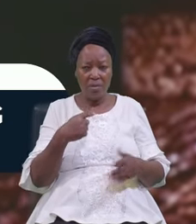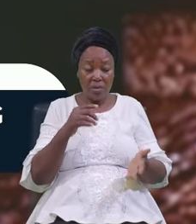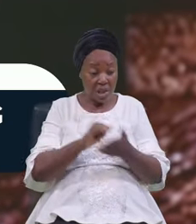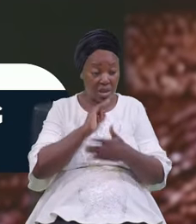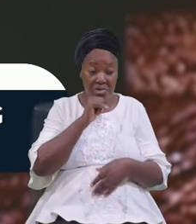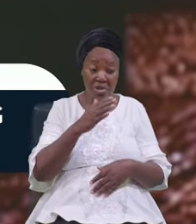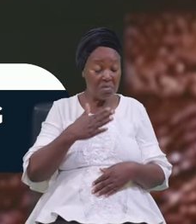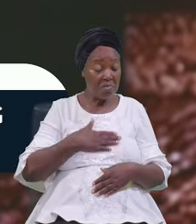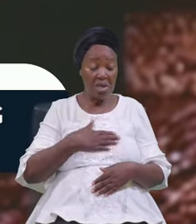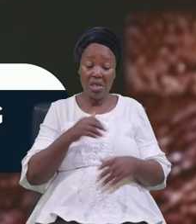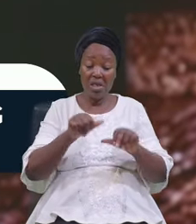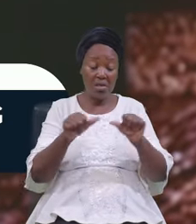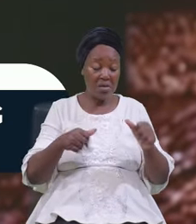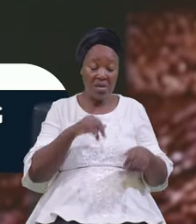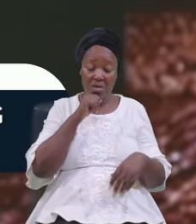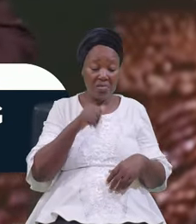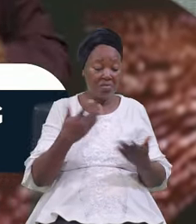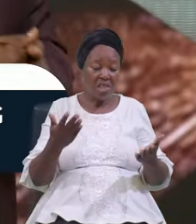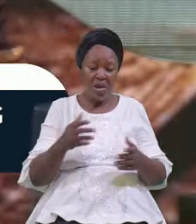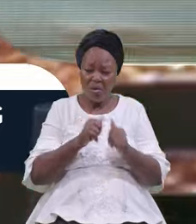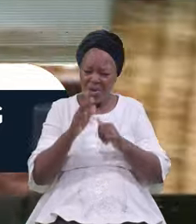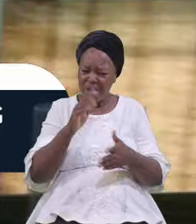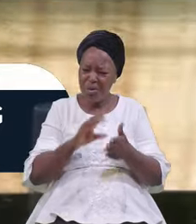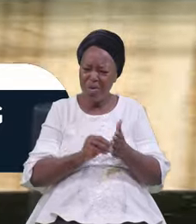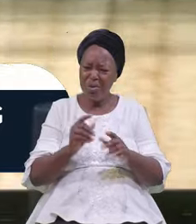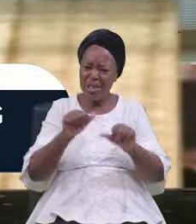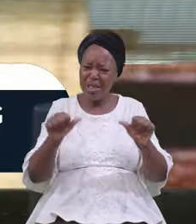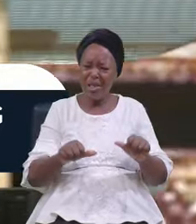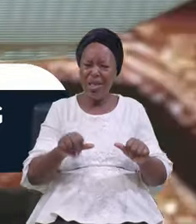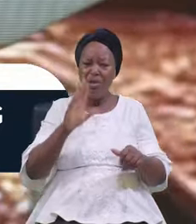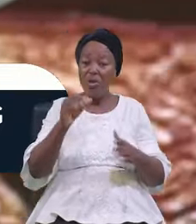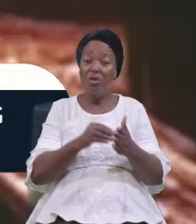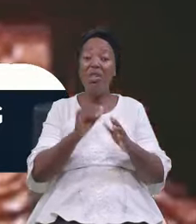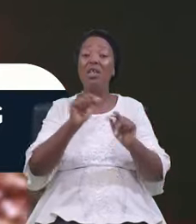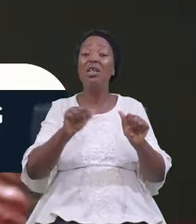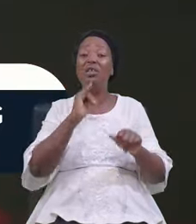my area. Which one is your area? Your area is to worship